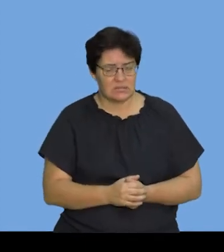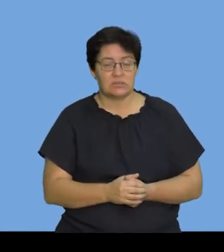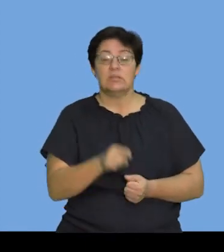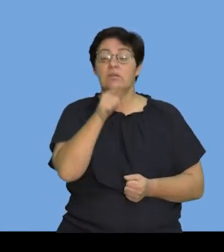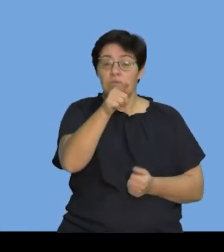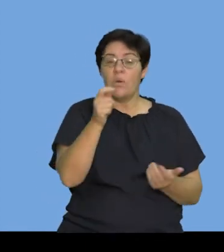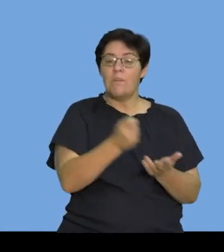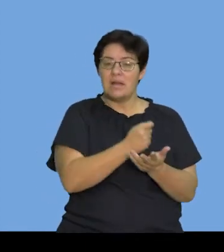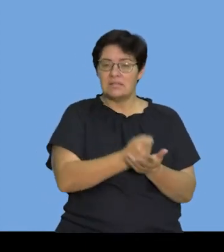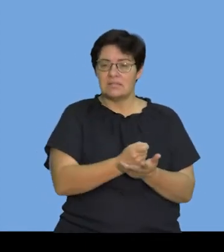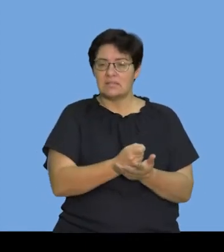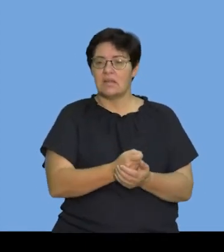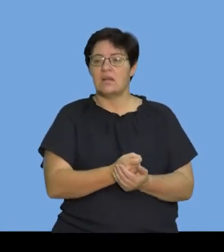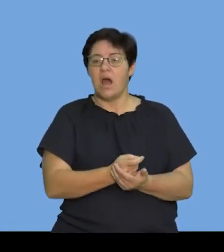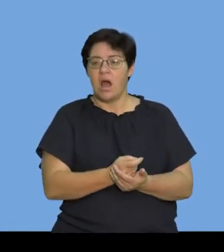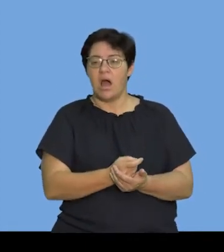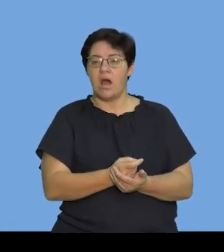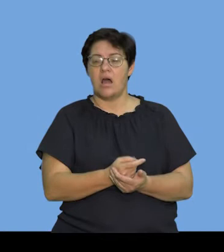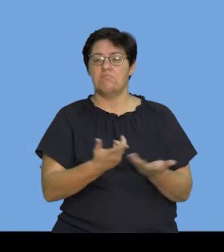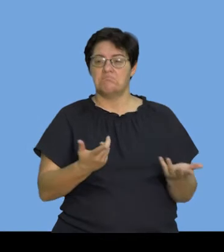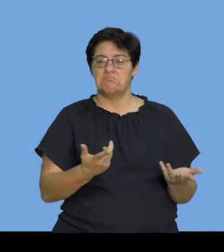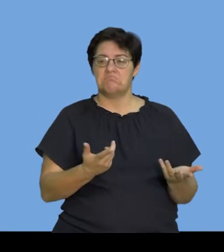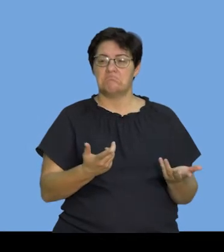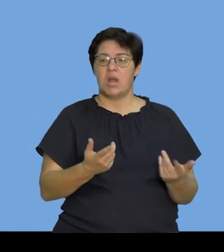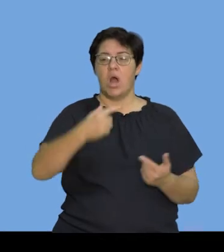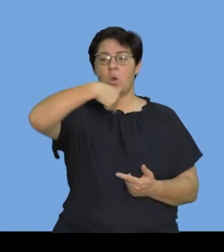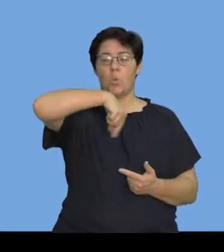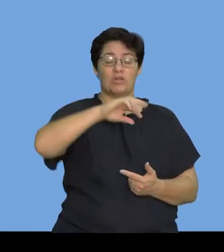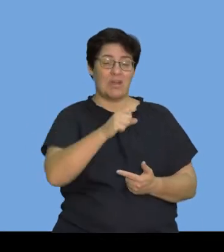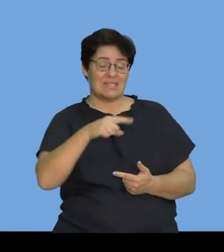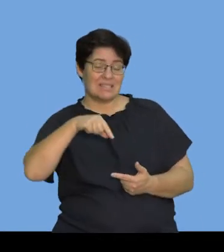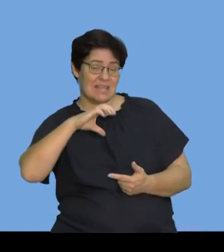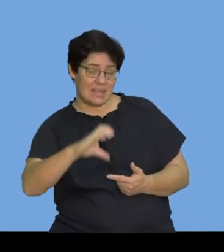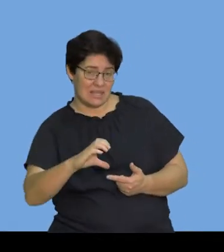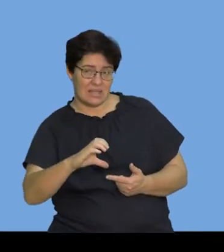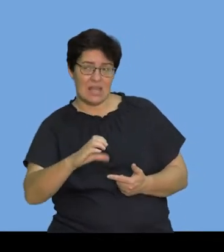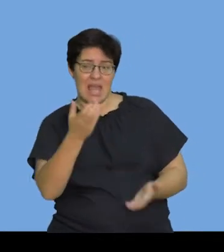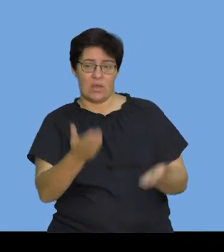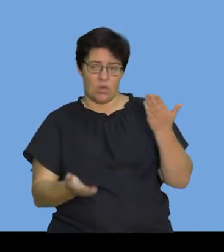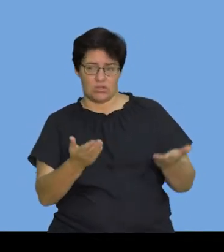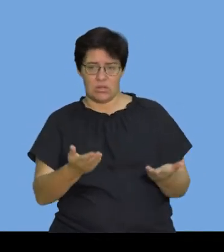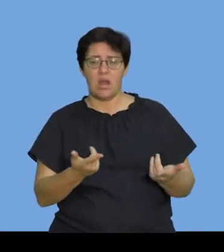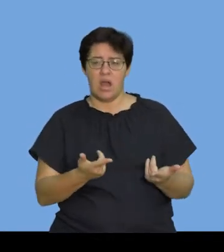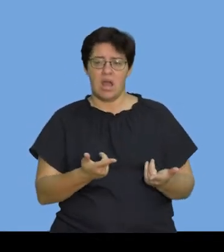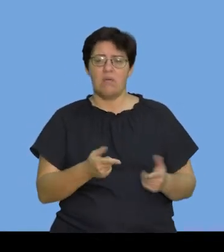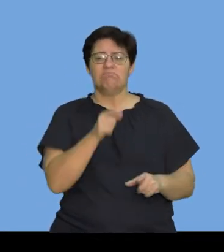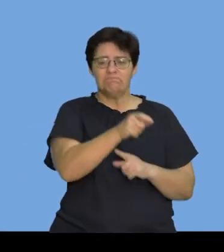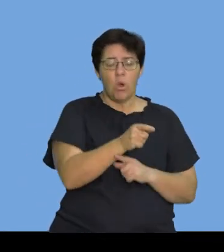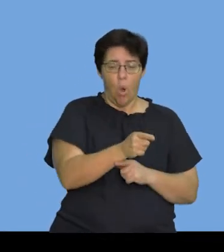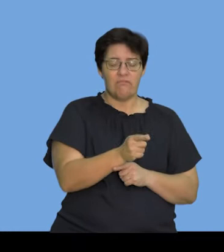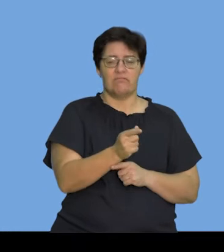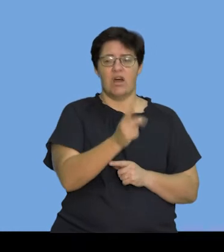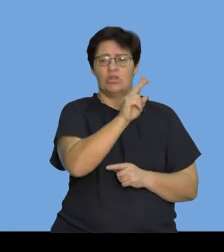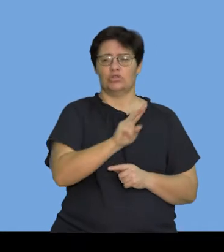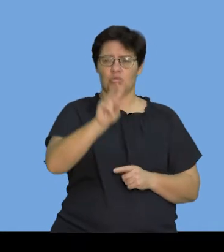a quadratic equation in terms of a square equal to a constant. What do